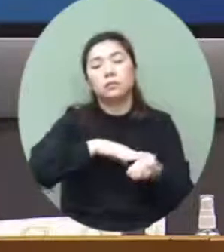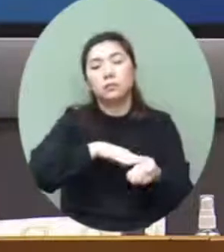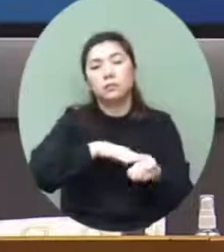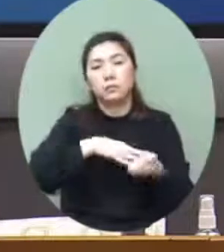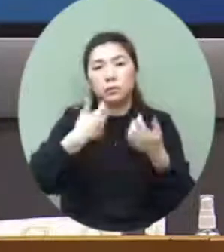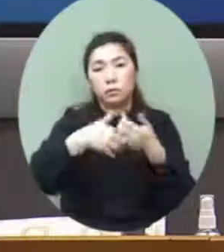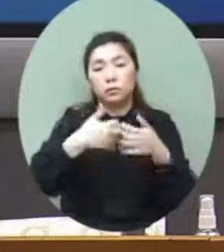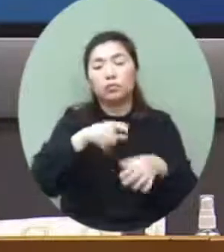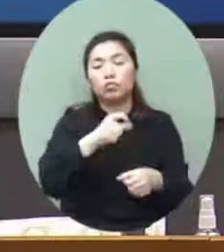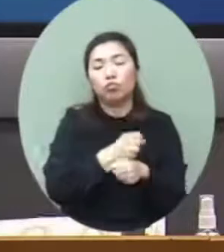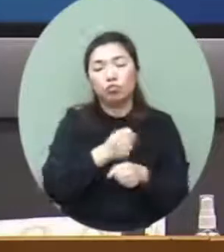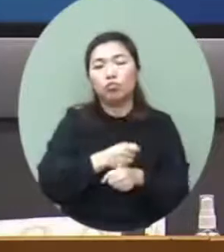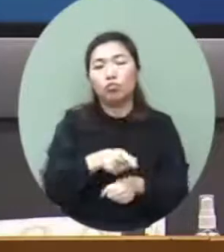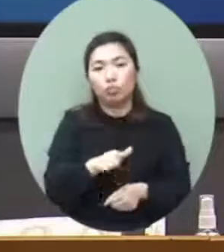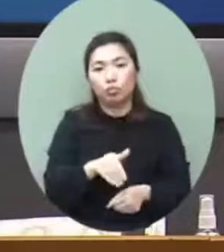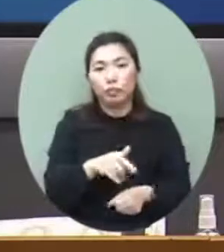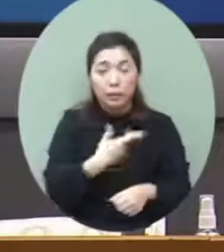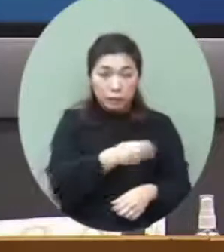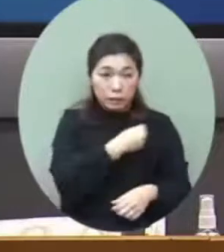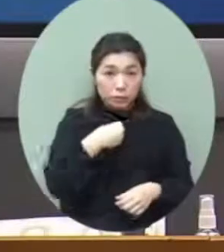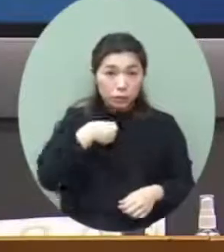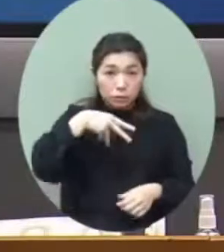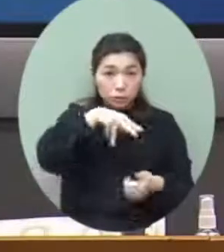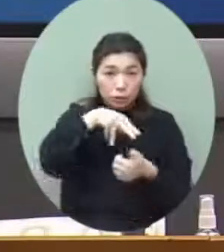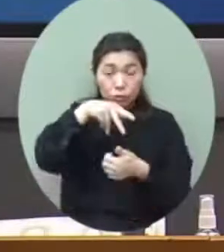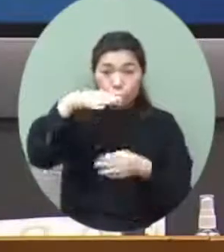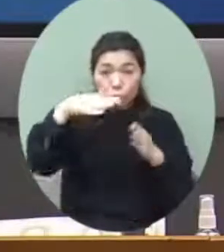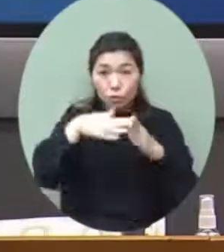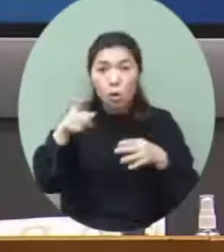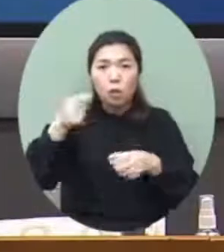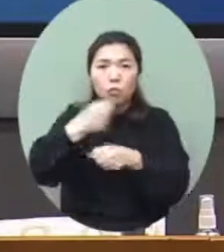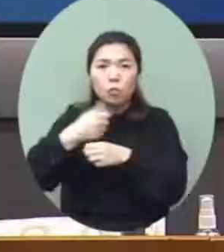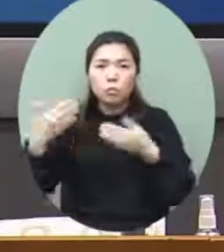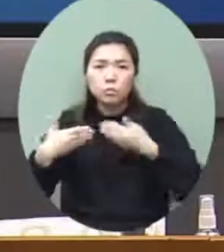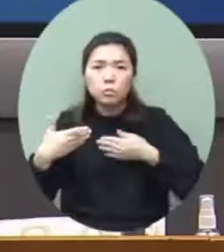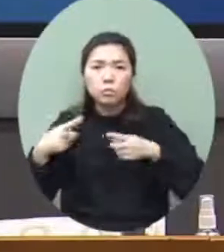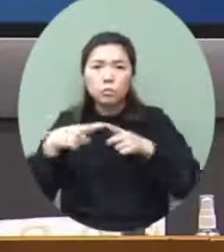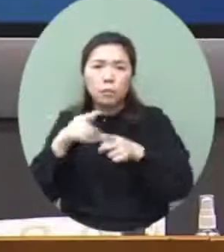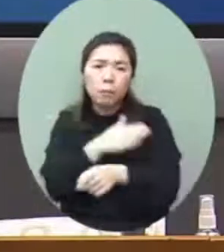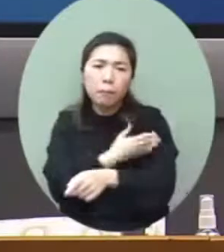support the Asia World Expo community treatment facility.